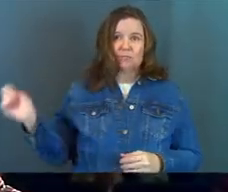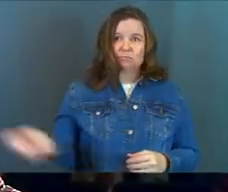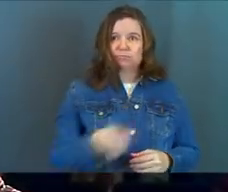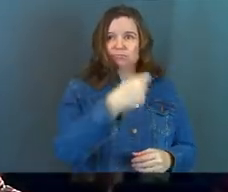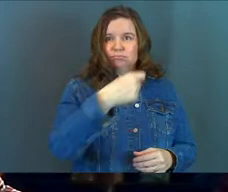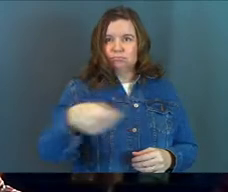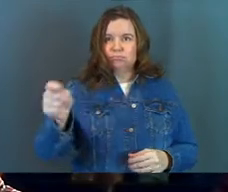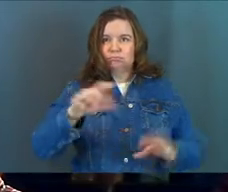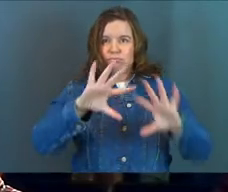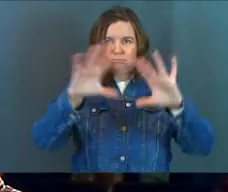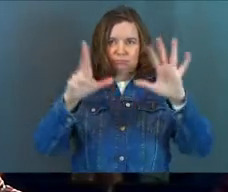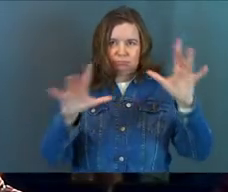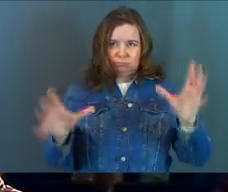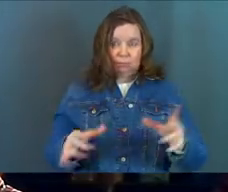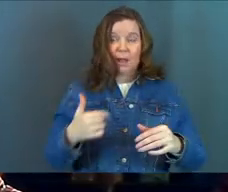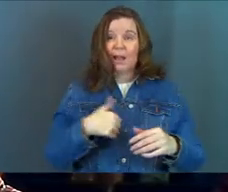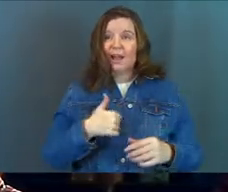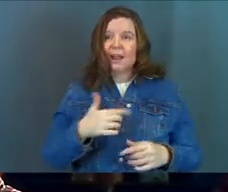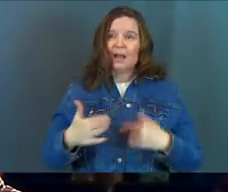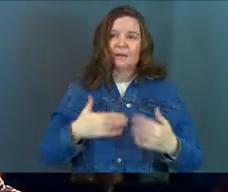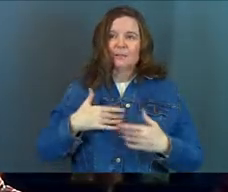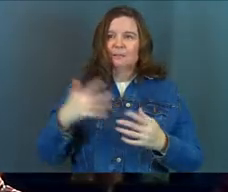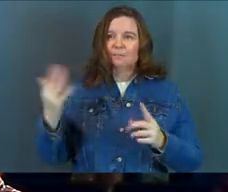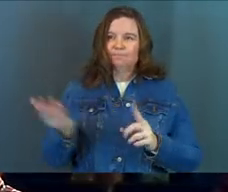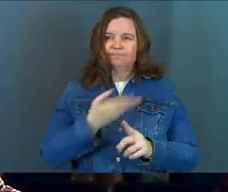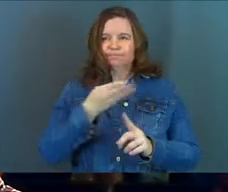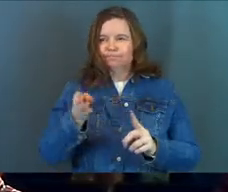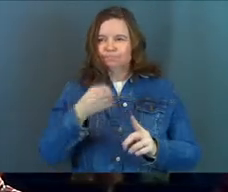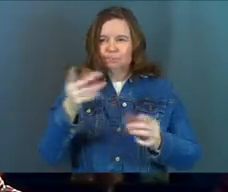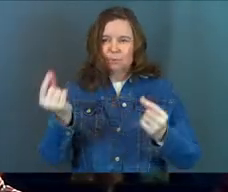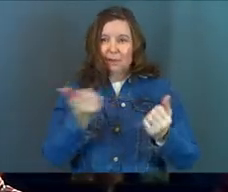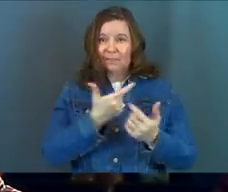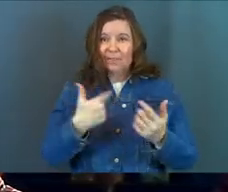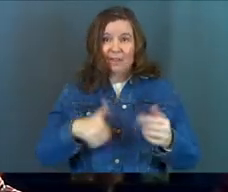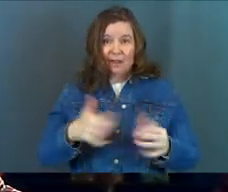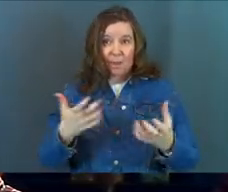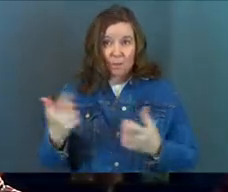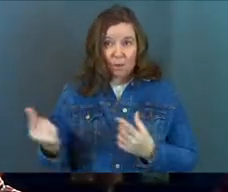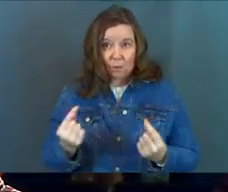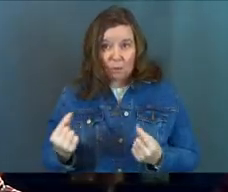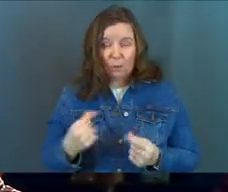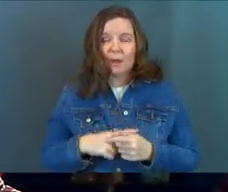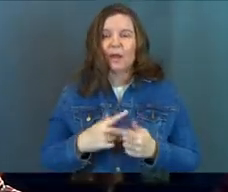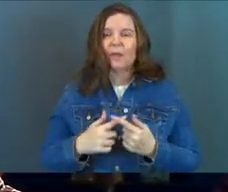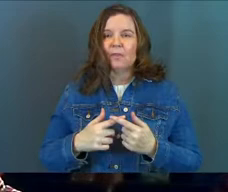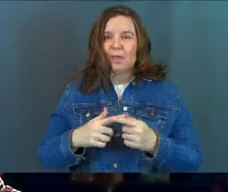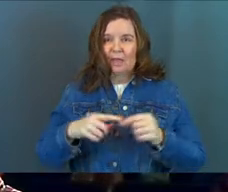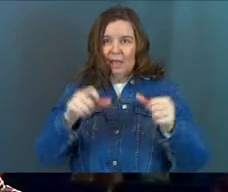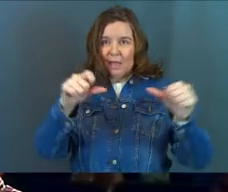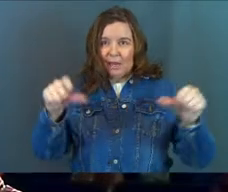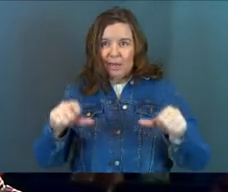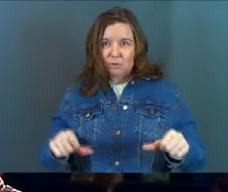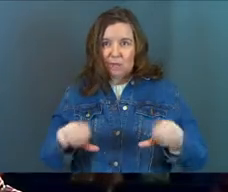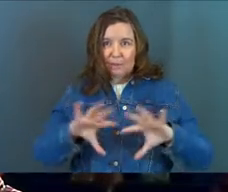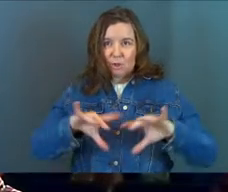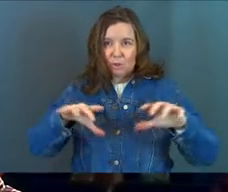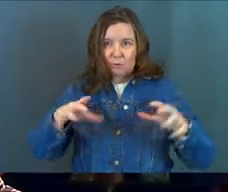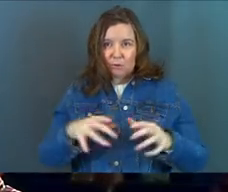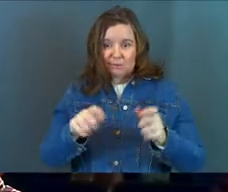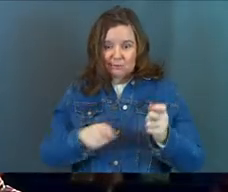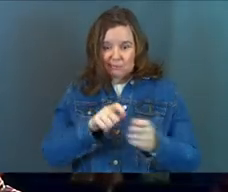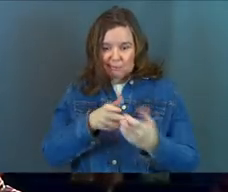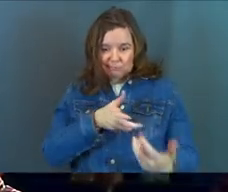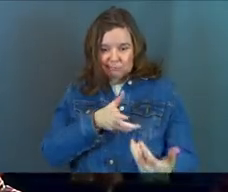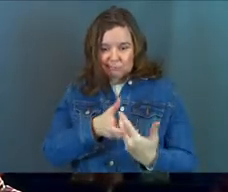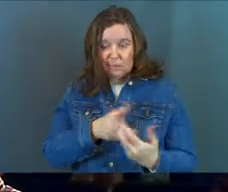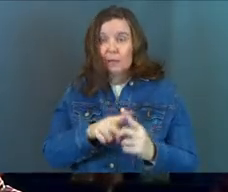that thing going. And I'm just hacking and slashing and doing everything that I want to do, right? And I'm shaping all these bushes to be exactly the way